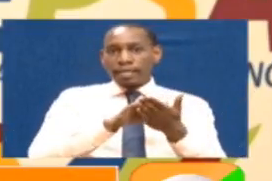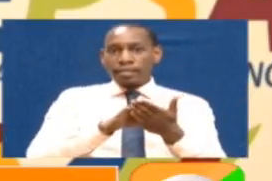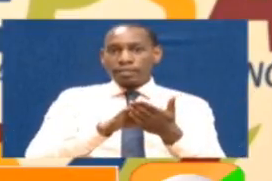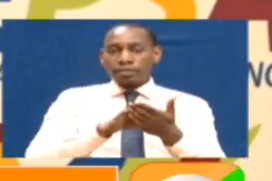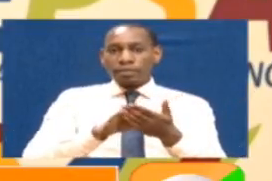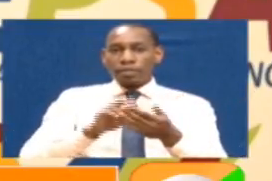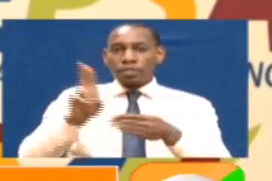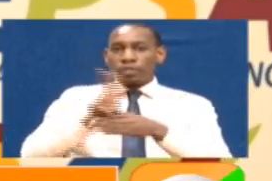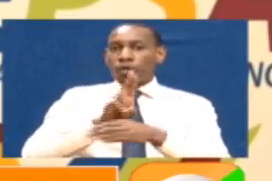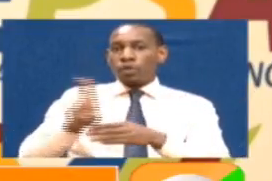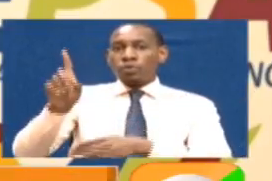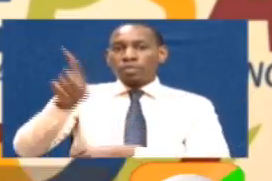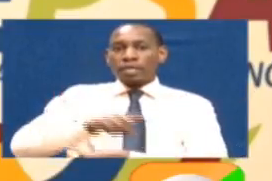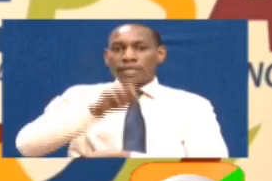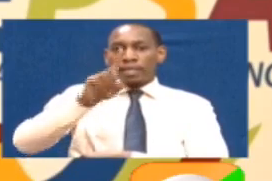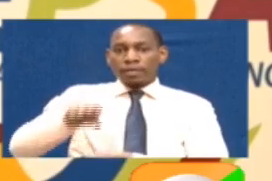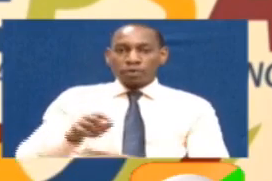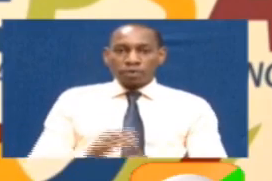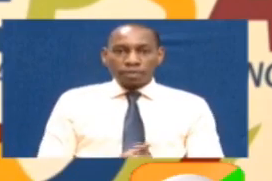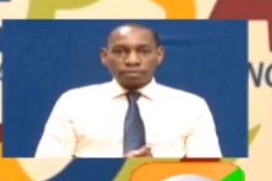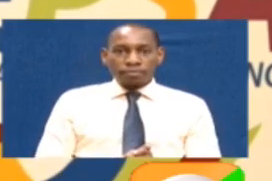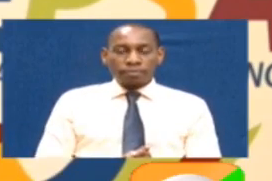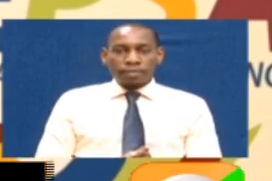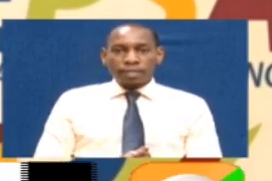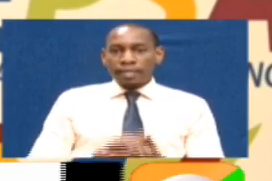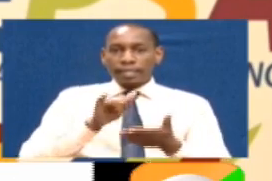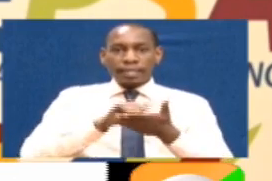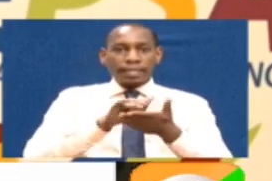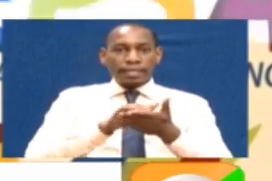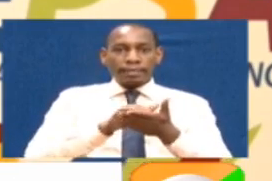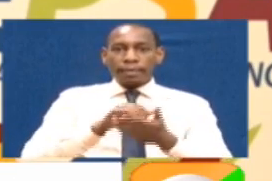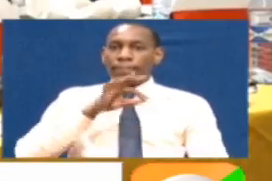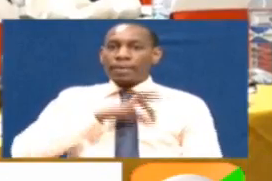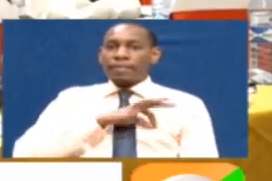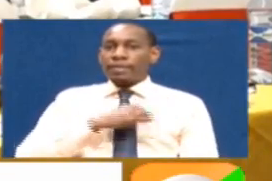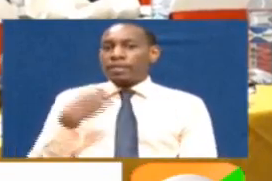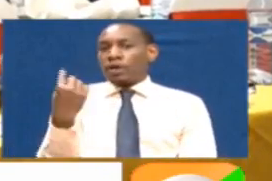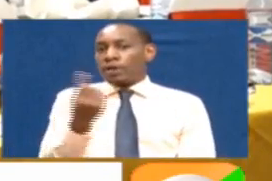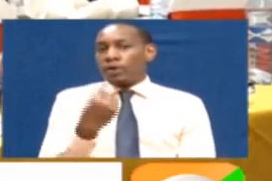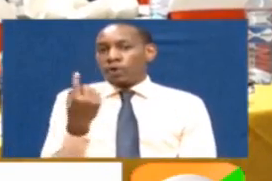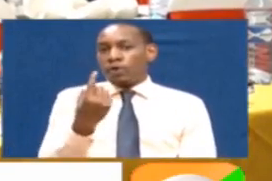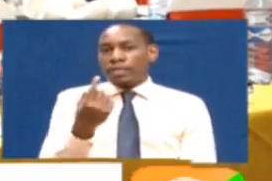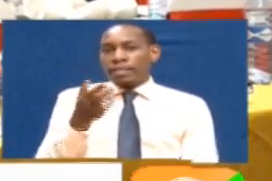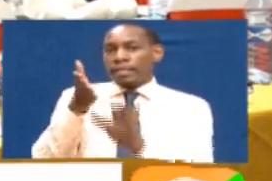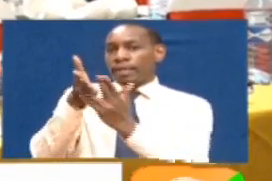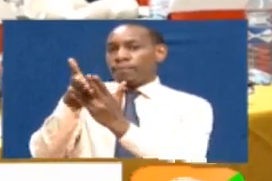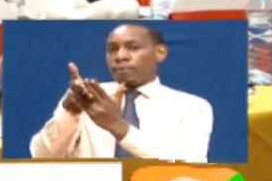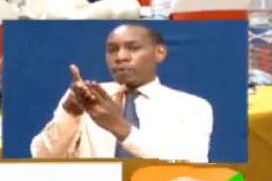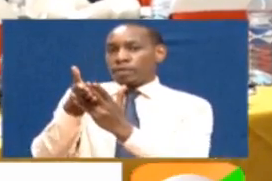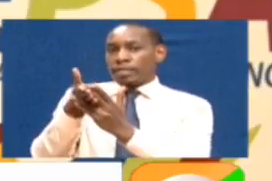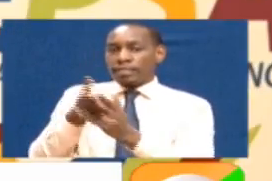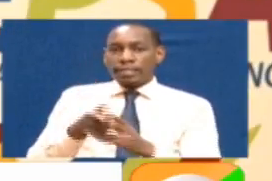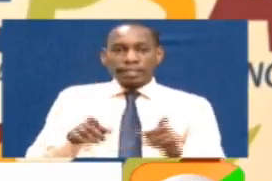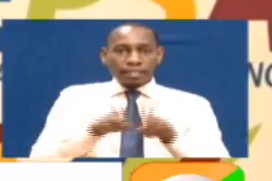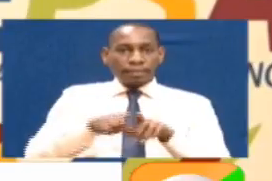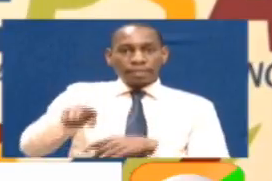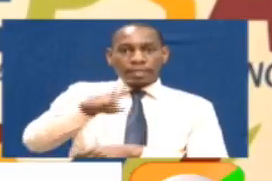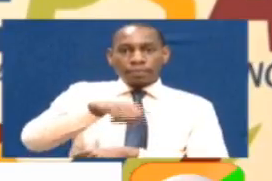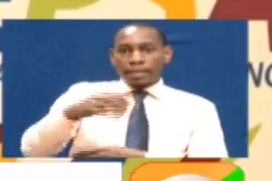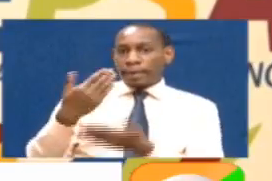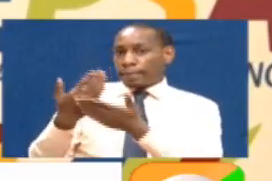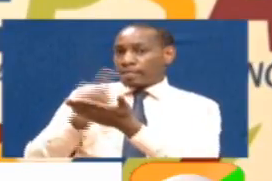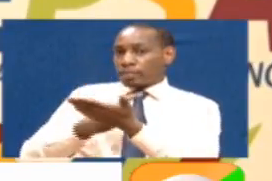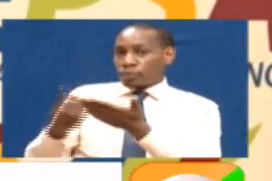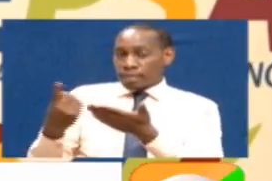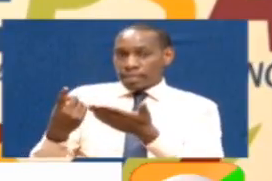misused and ran very badly, that has only benefited middlemen. We have already, in fact, last